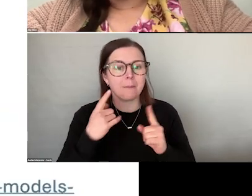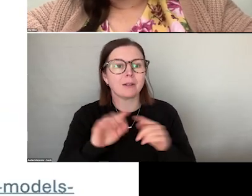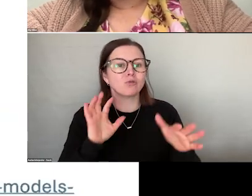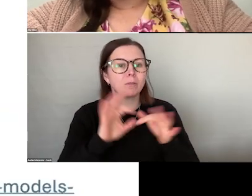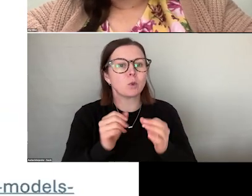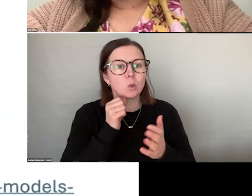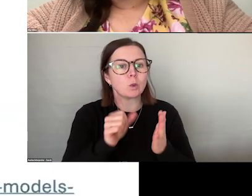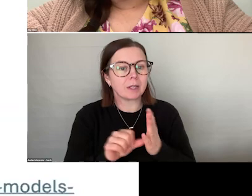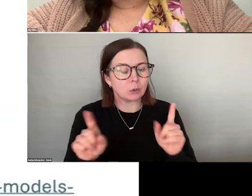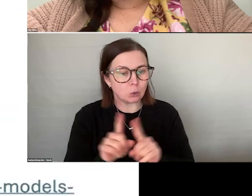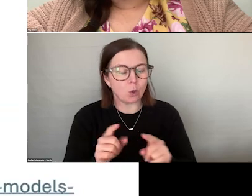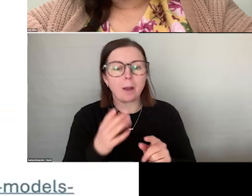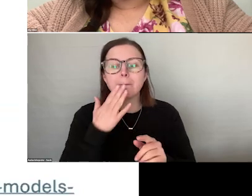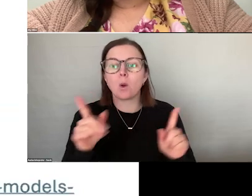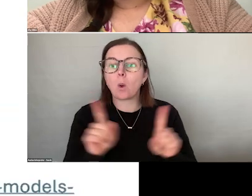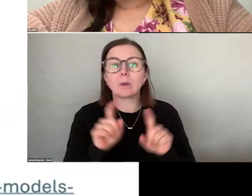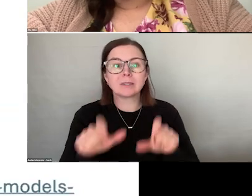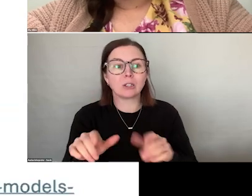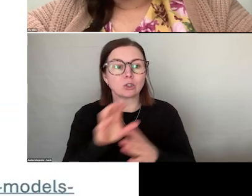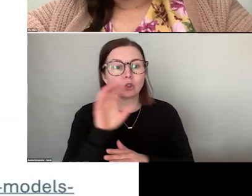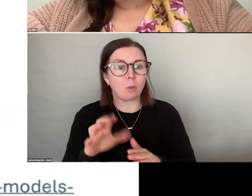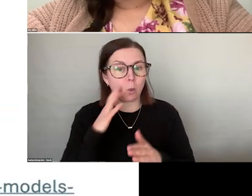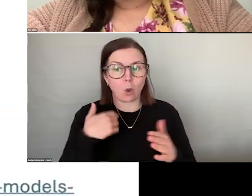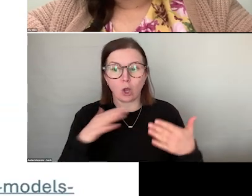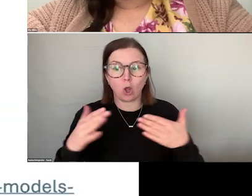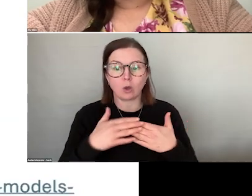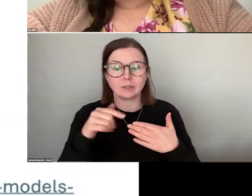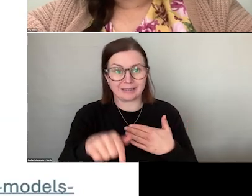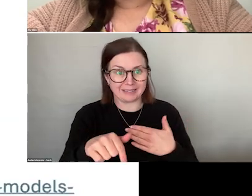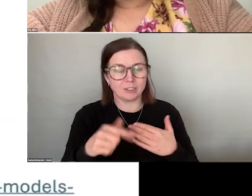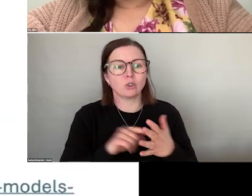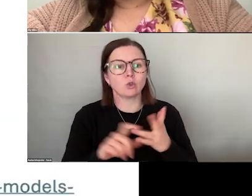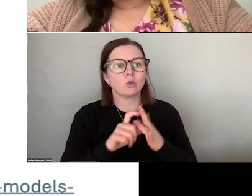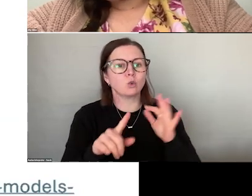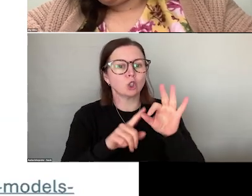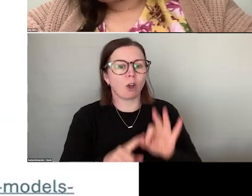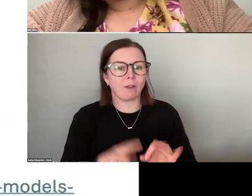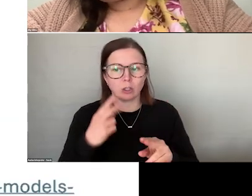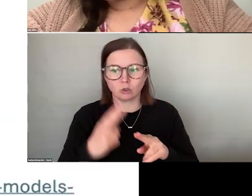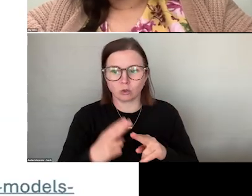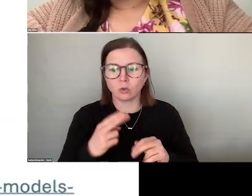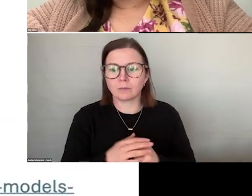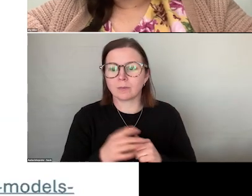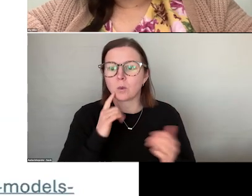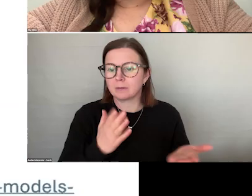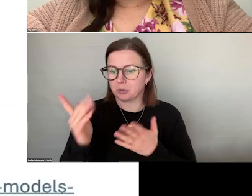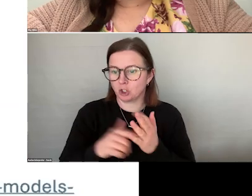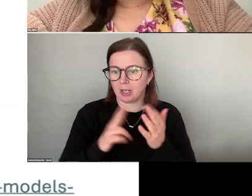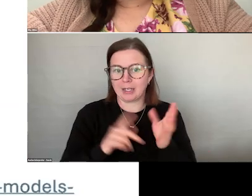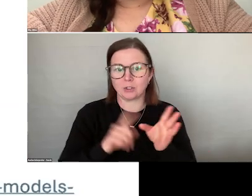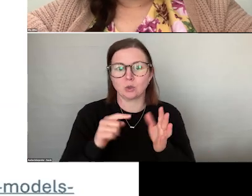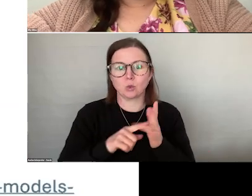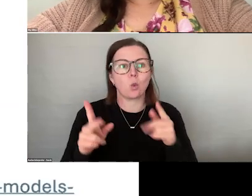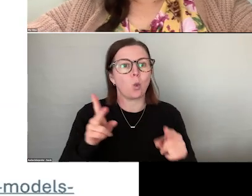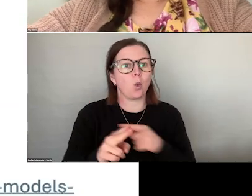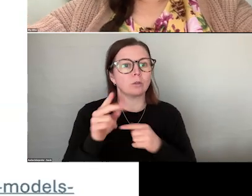newsletter. Please also stay on Zoom once we close the webinar to do a short survey. I will now pass over to Jenny to